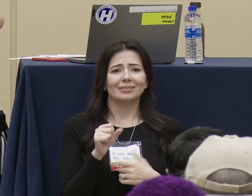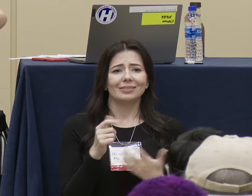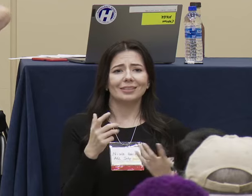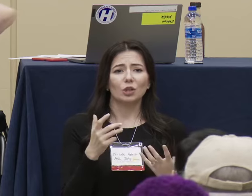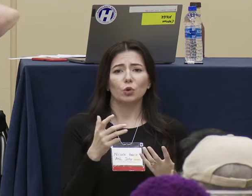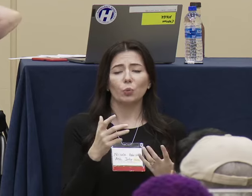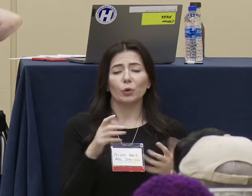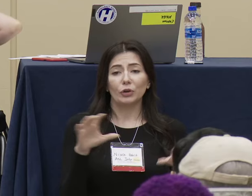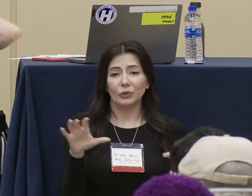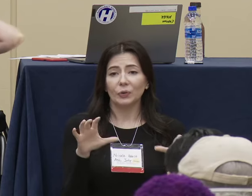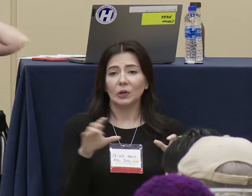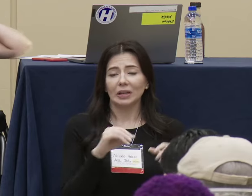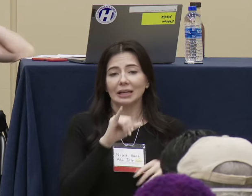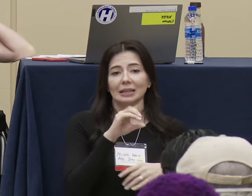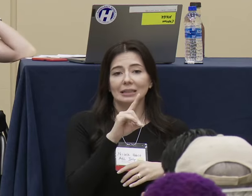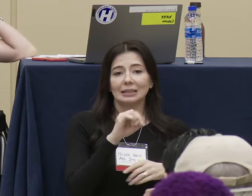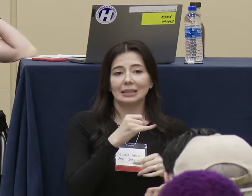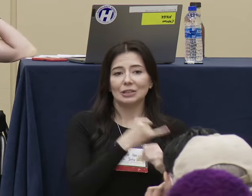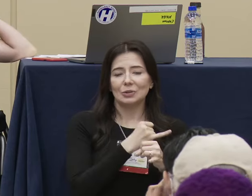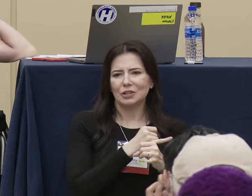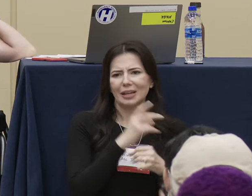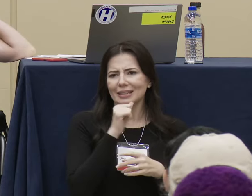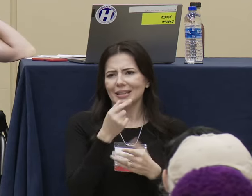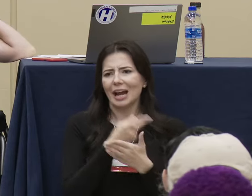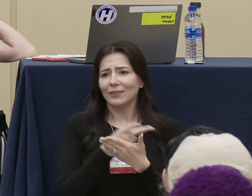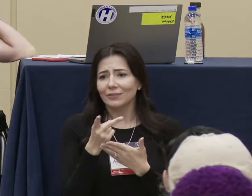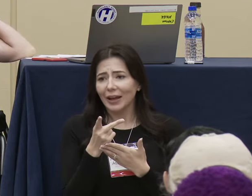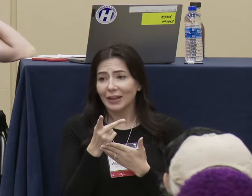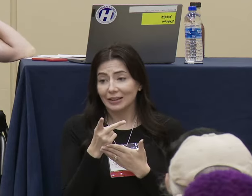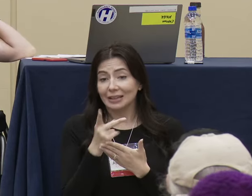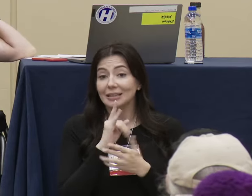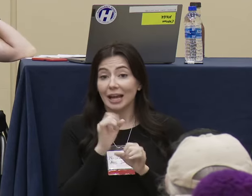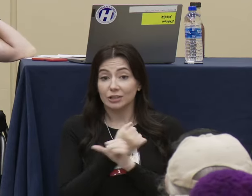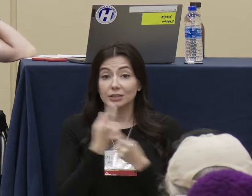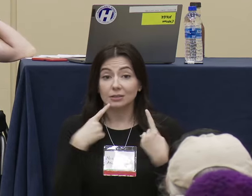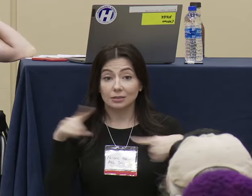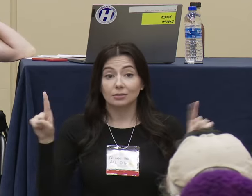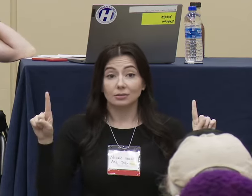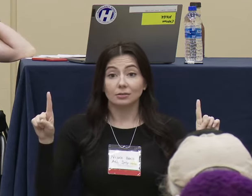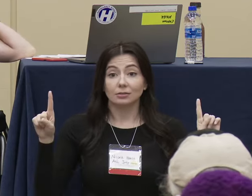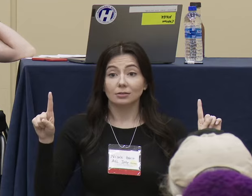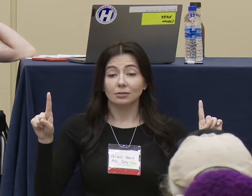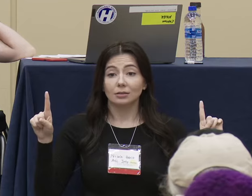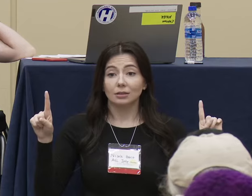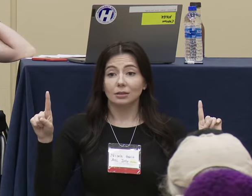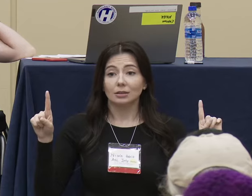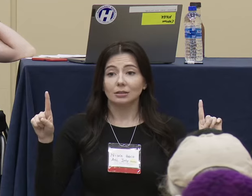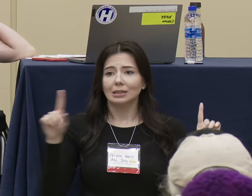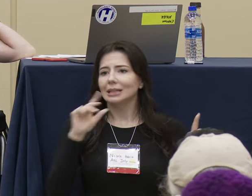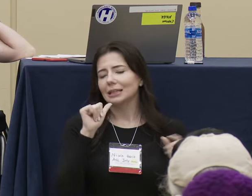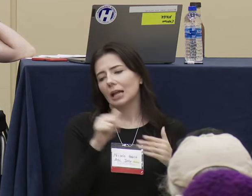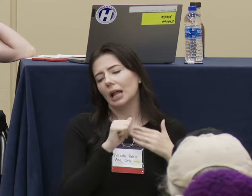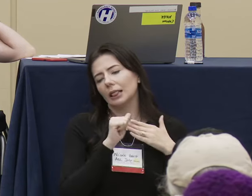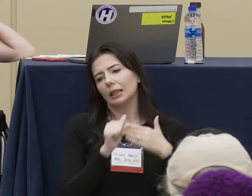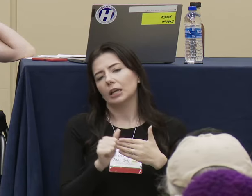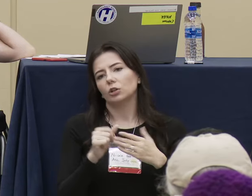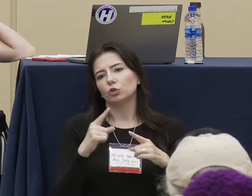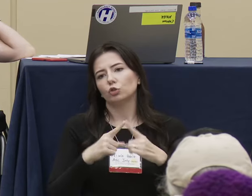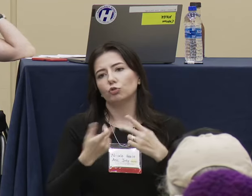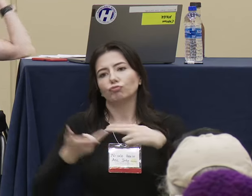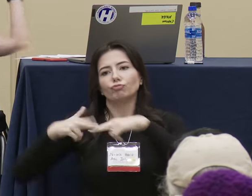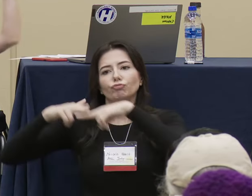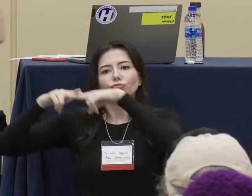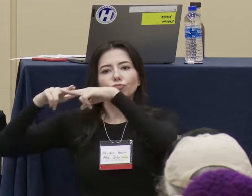deinstitutionalization. Deinstitutionalization is not a failure. It actually succeeded. It did not lead to, the rise of